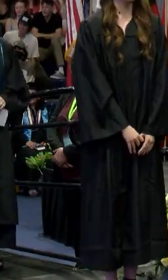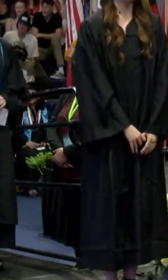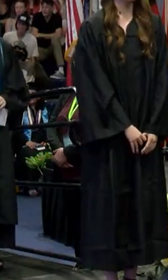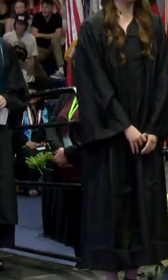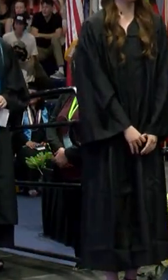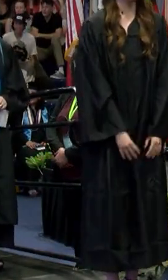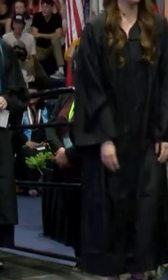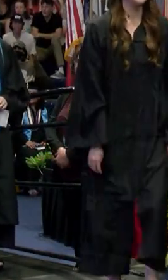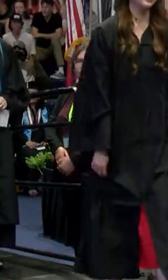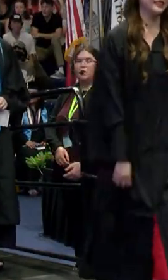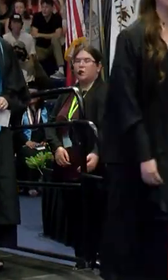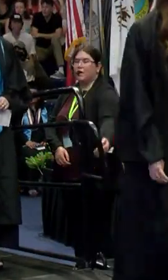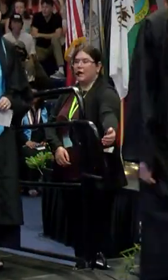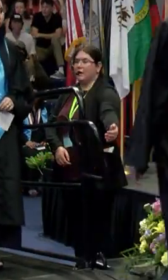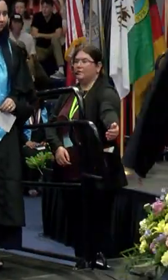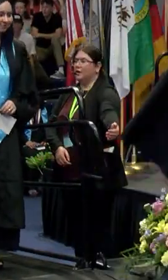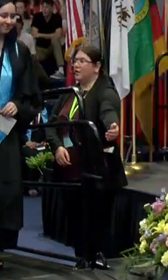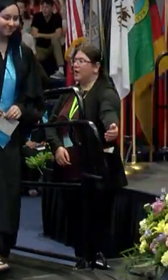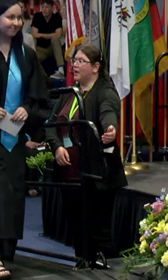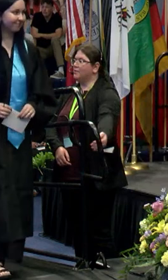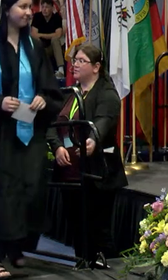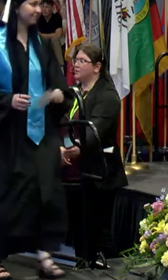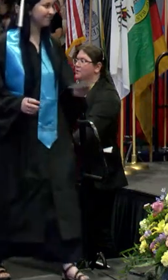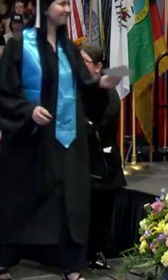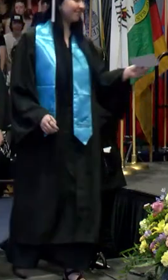Yang Ling Liu.